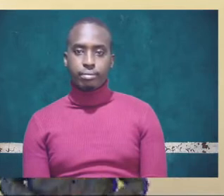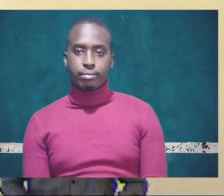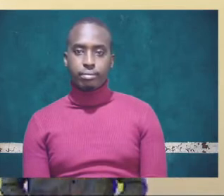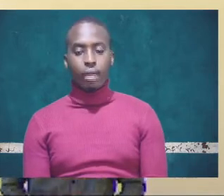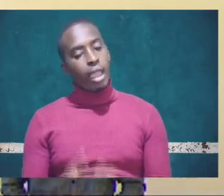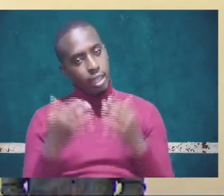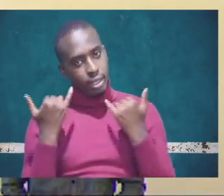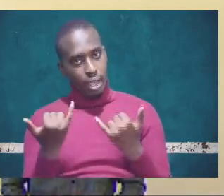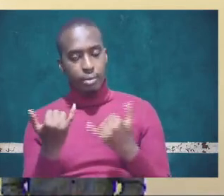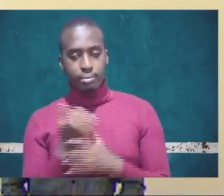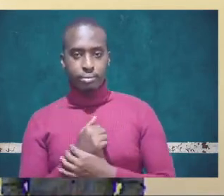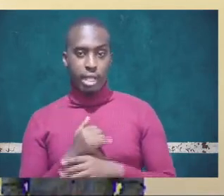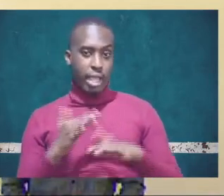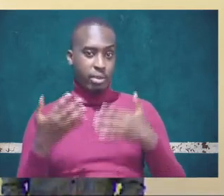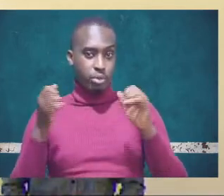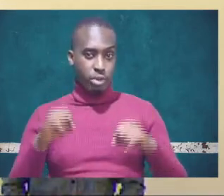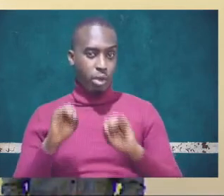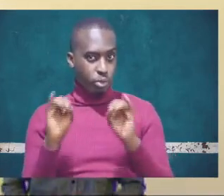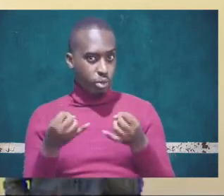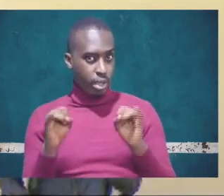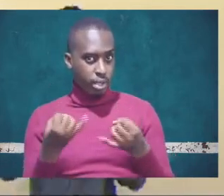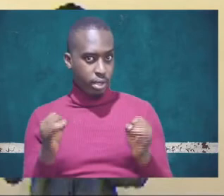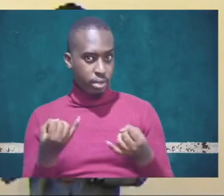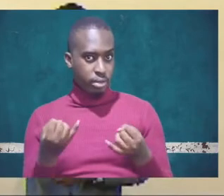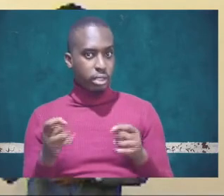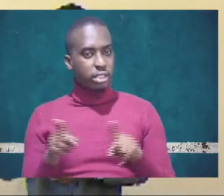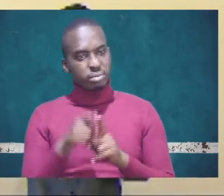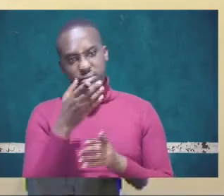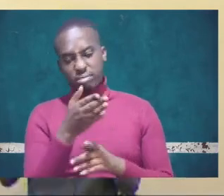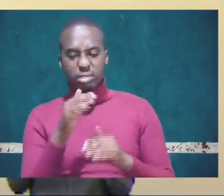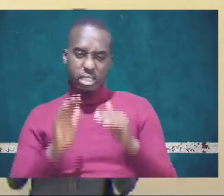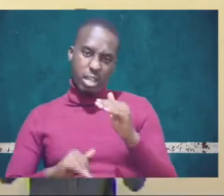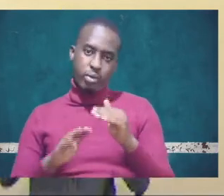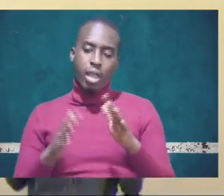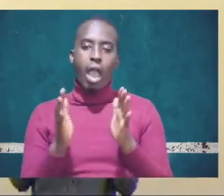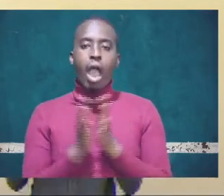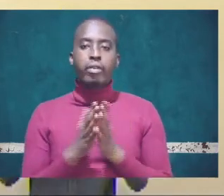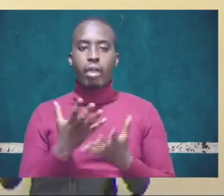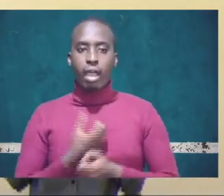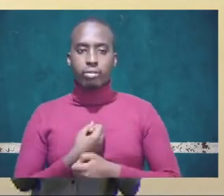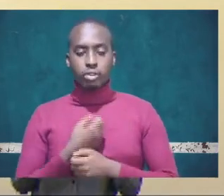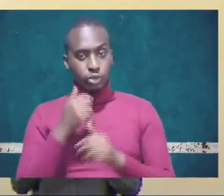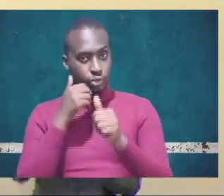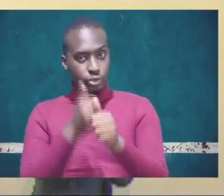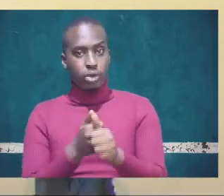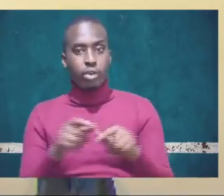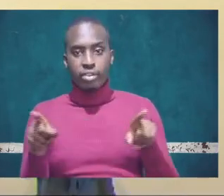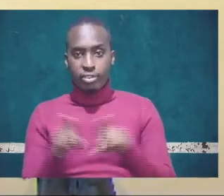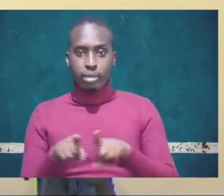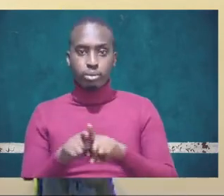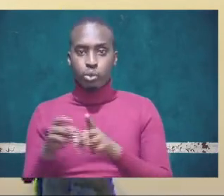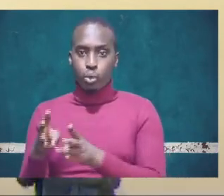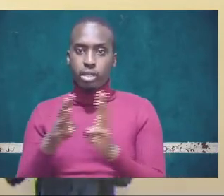Now, can you please try it just down? And you have to follow the same way we've